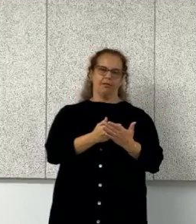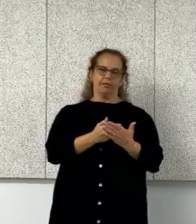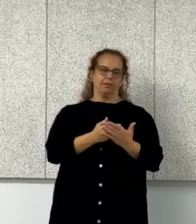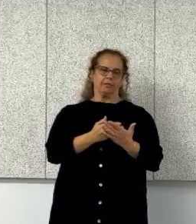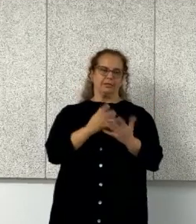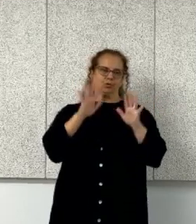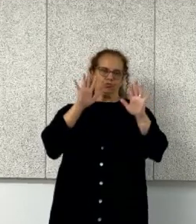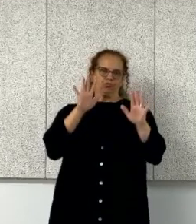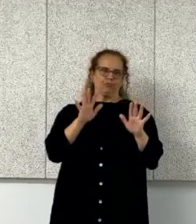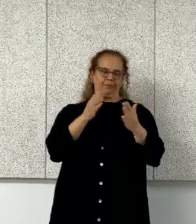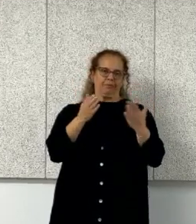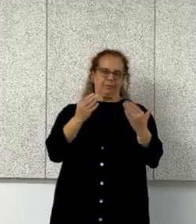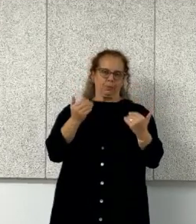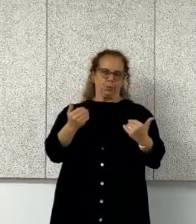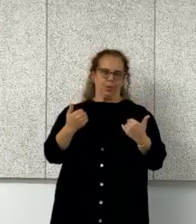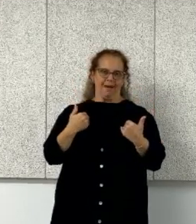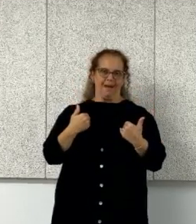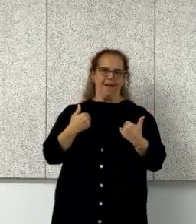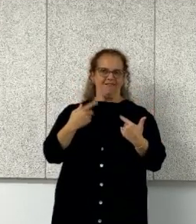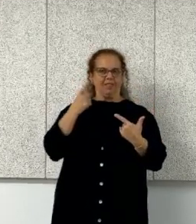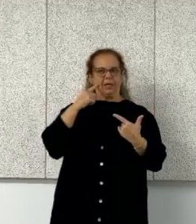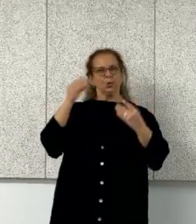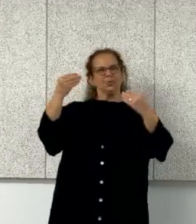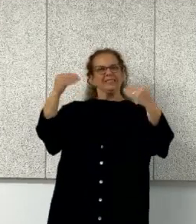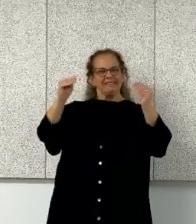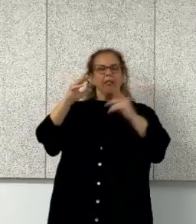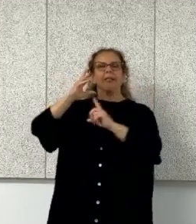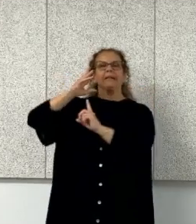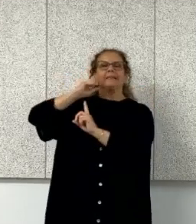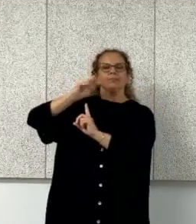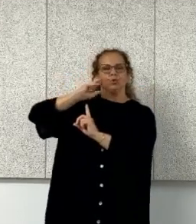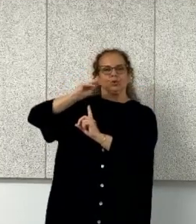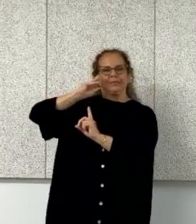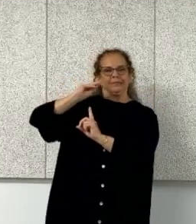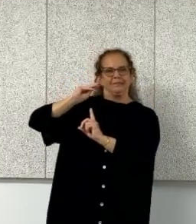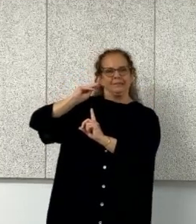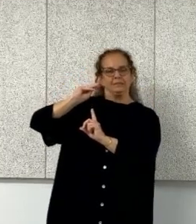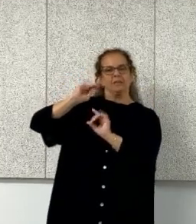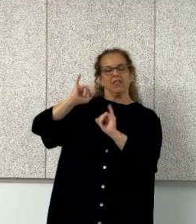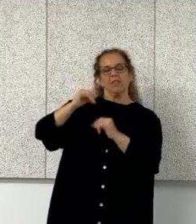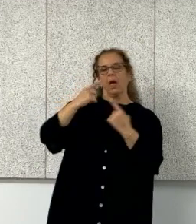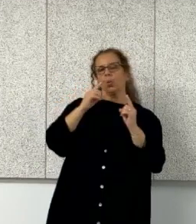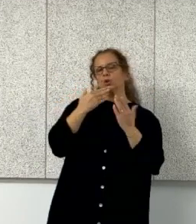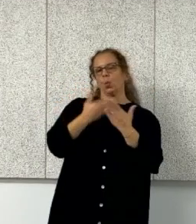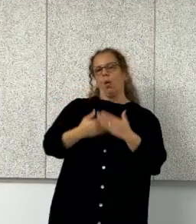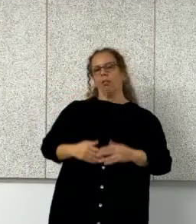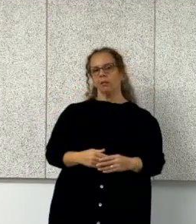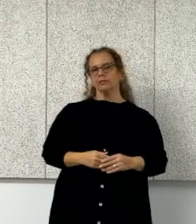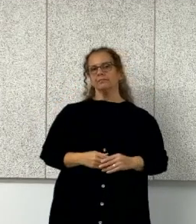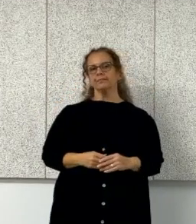great asset to have. So I would say selling the experience for sure is really, really working well.